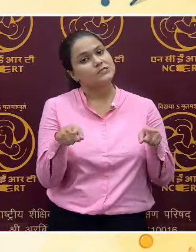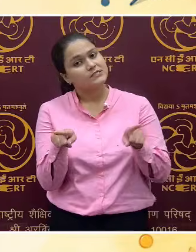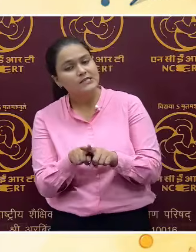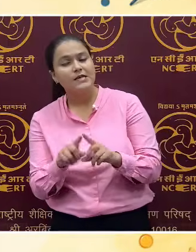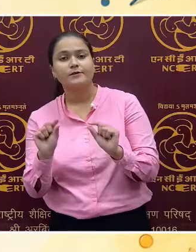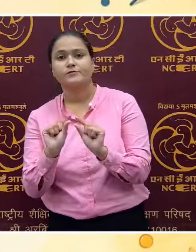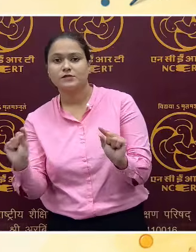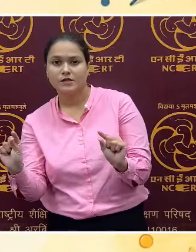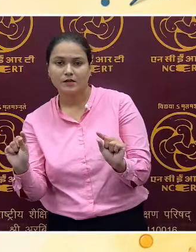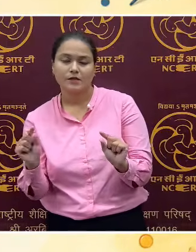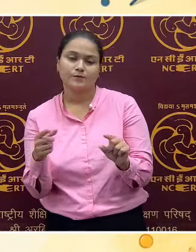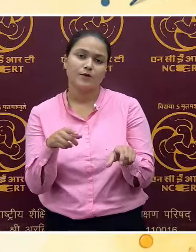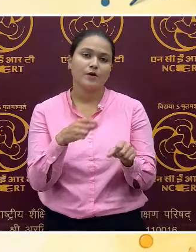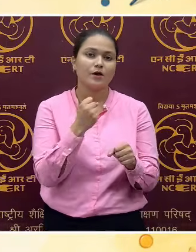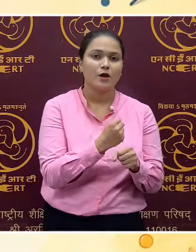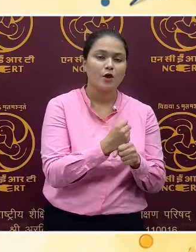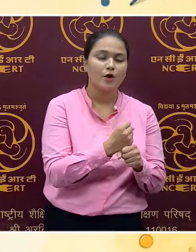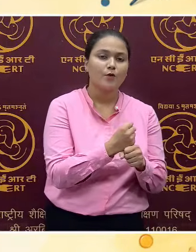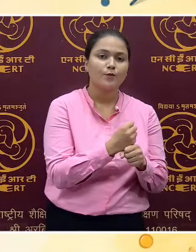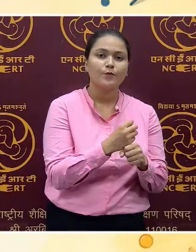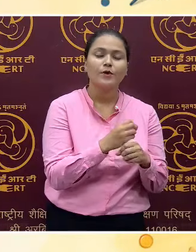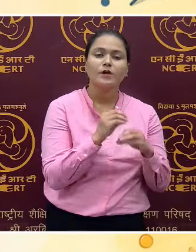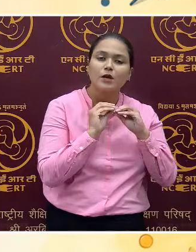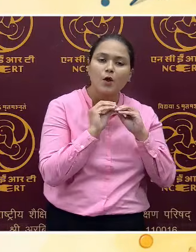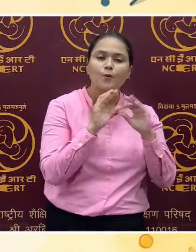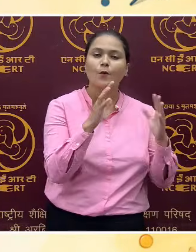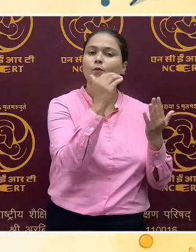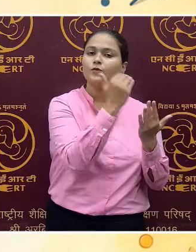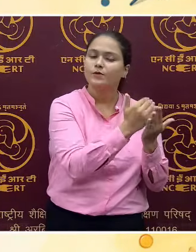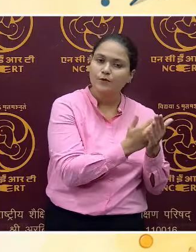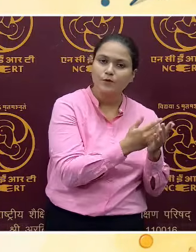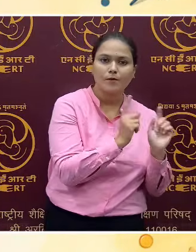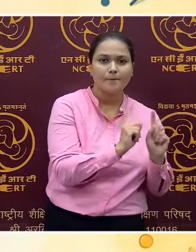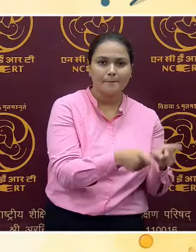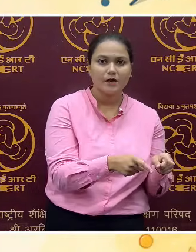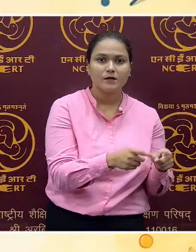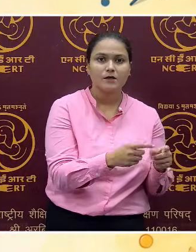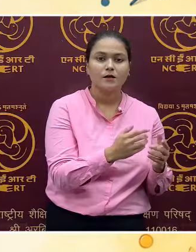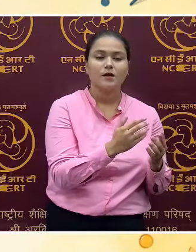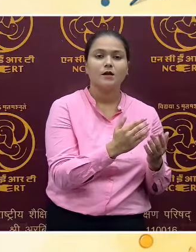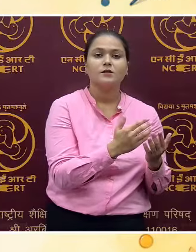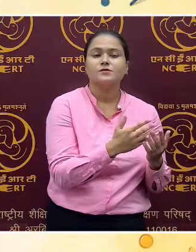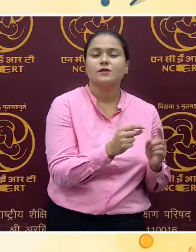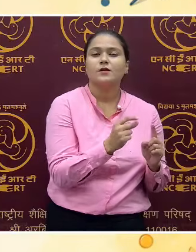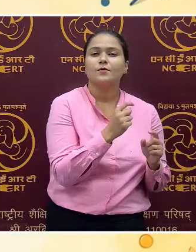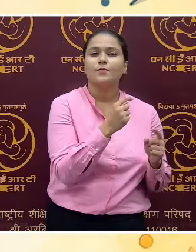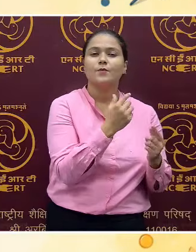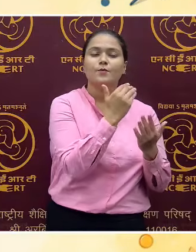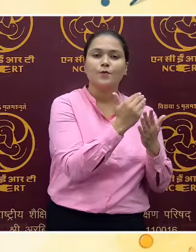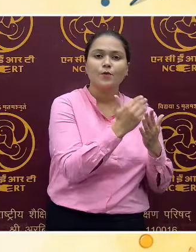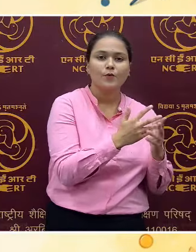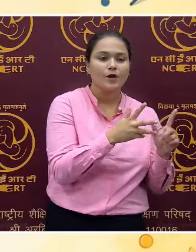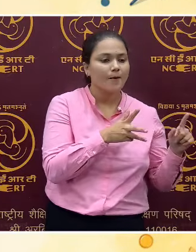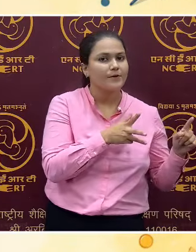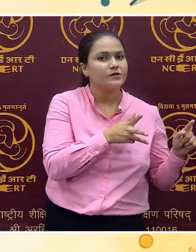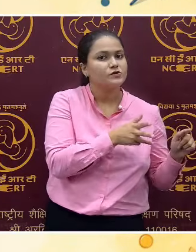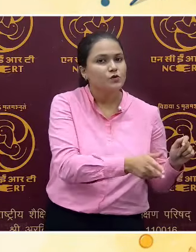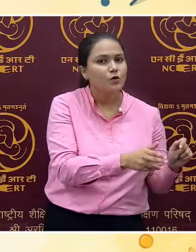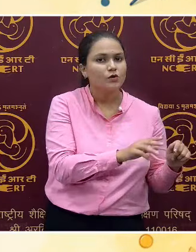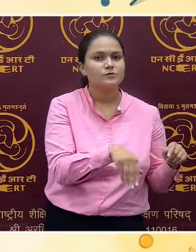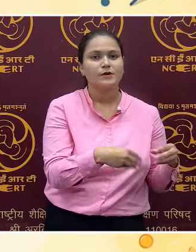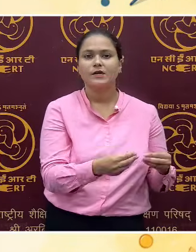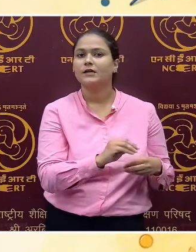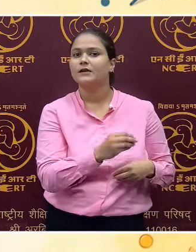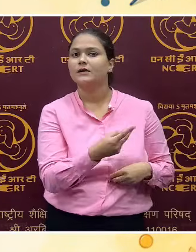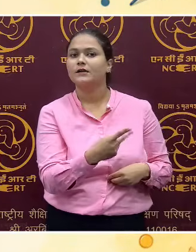launched the program, instead it would be the program Is launched for by. giving ration was launched, that is all. Okay.